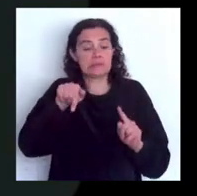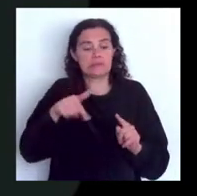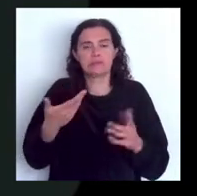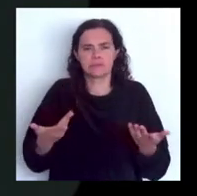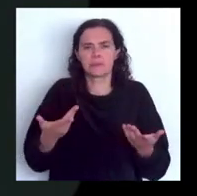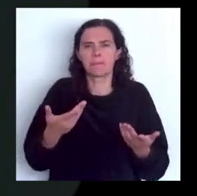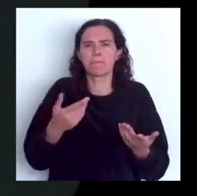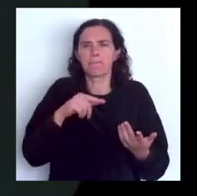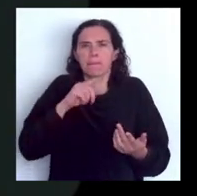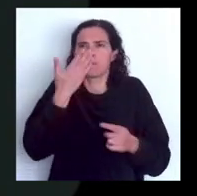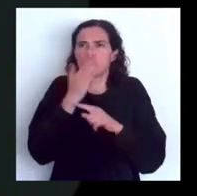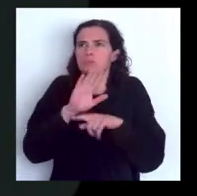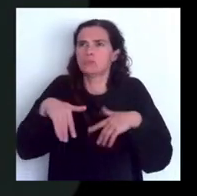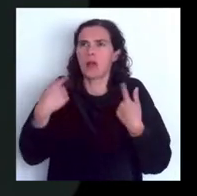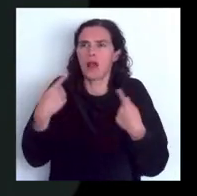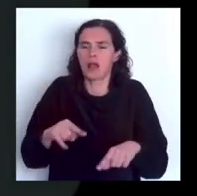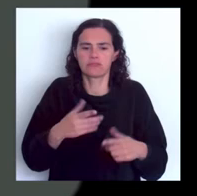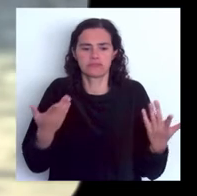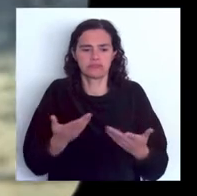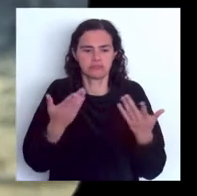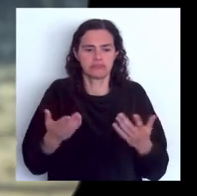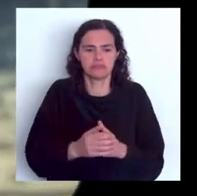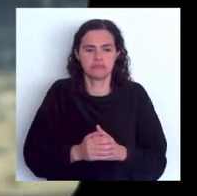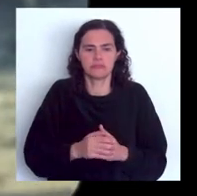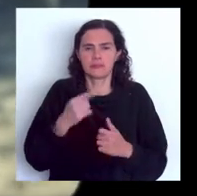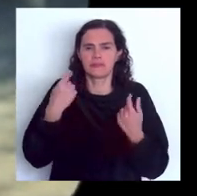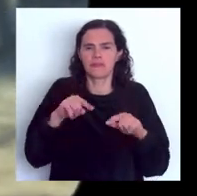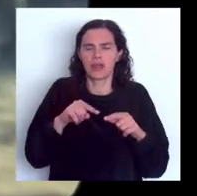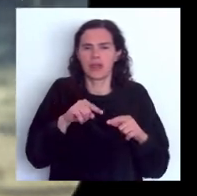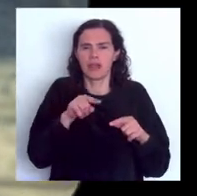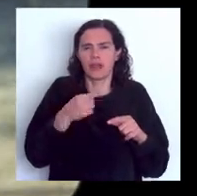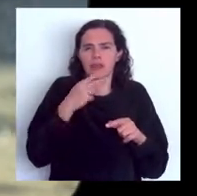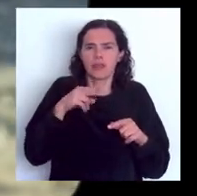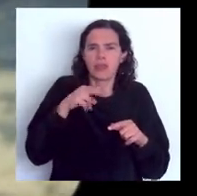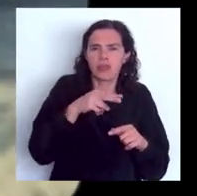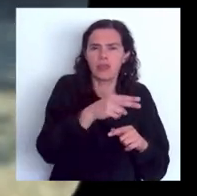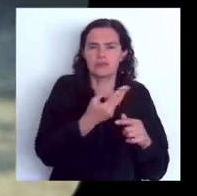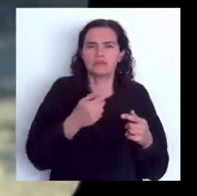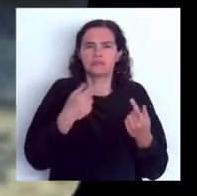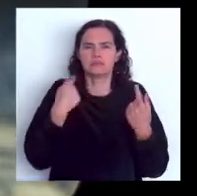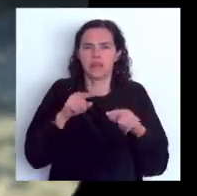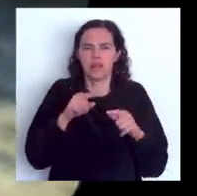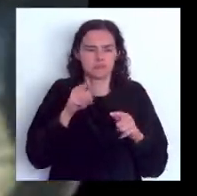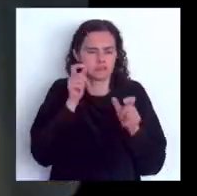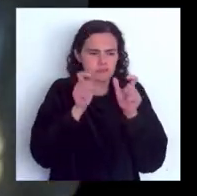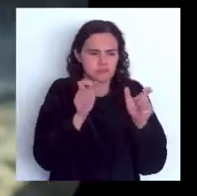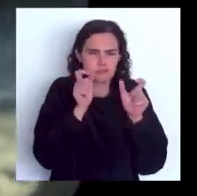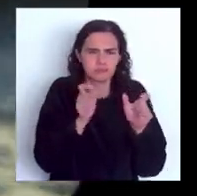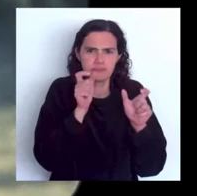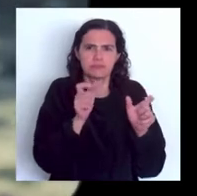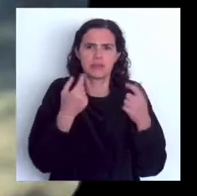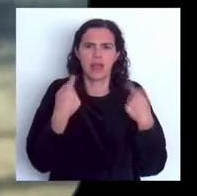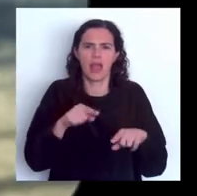that they stage. For instance, you have this rope becoming a snake, being